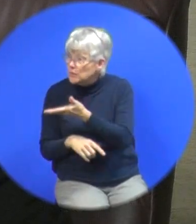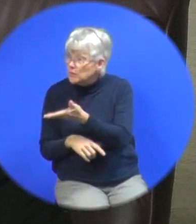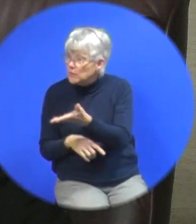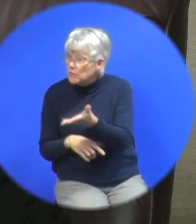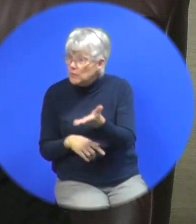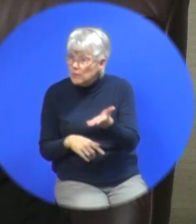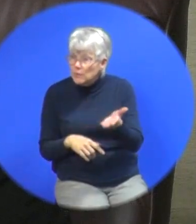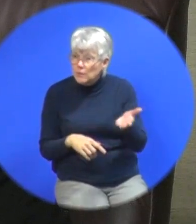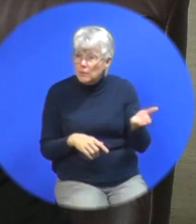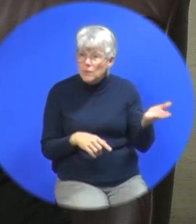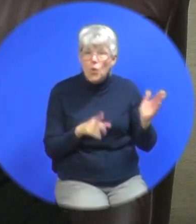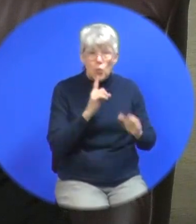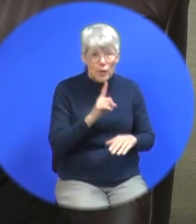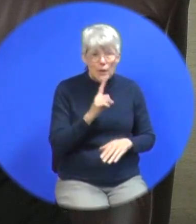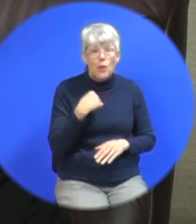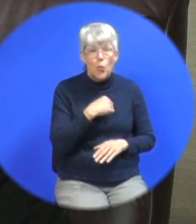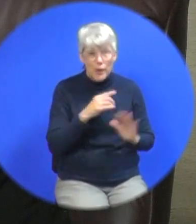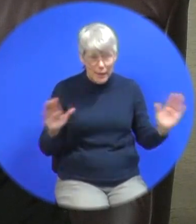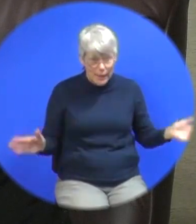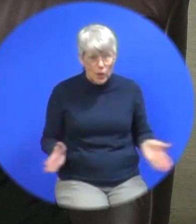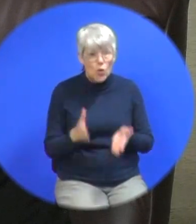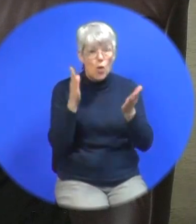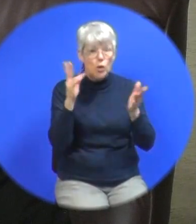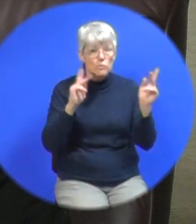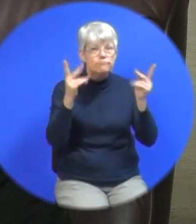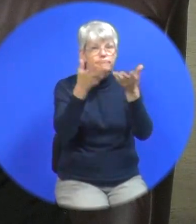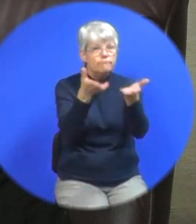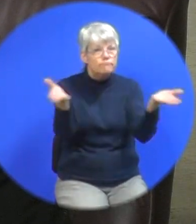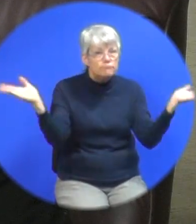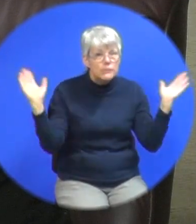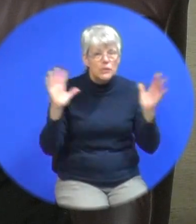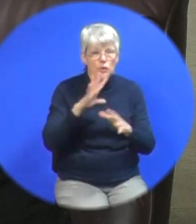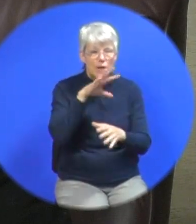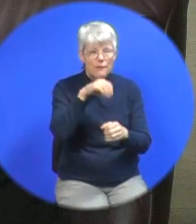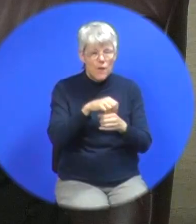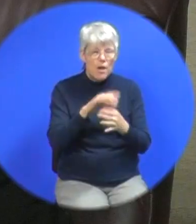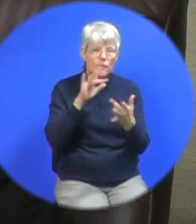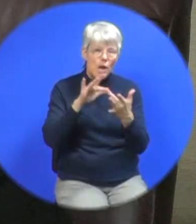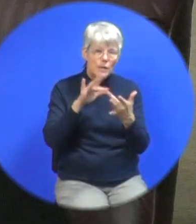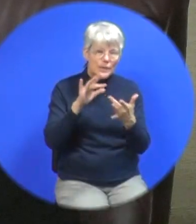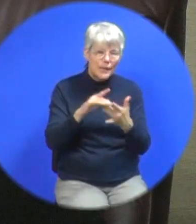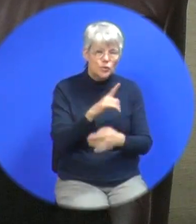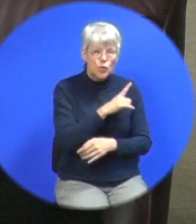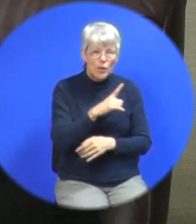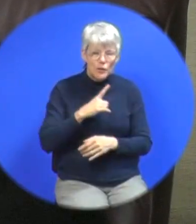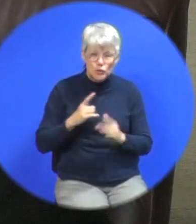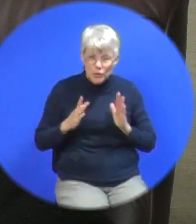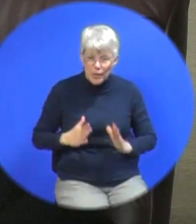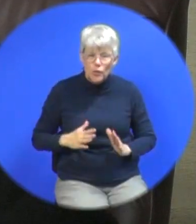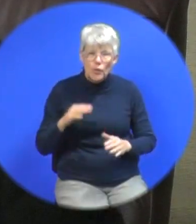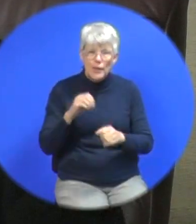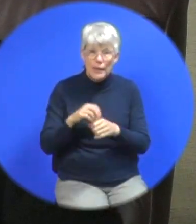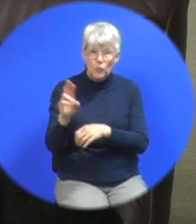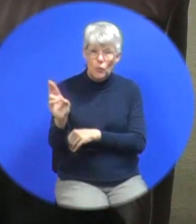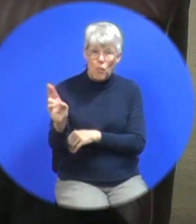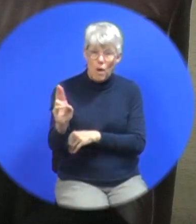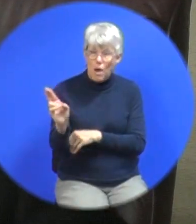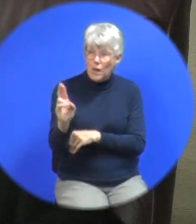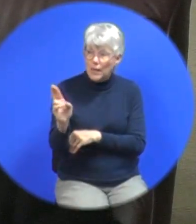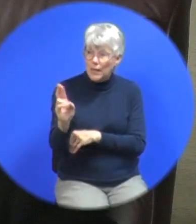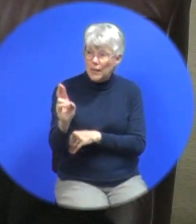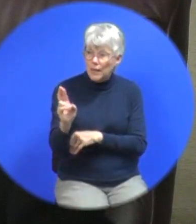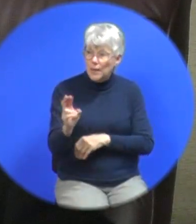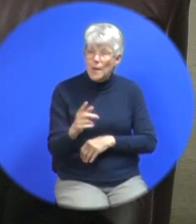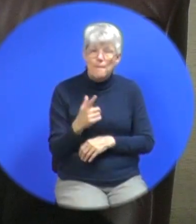We really encourage the public to get involved in this, contacted their legislatures in Raleigh, because eventually